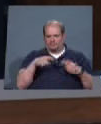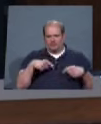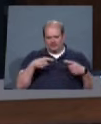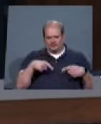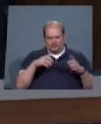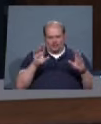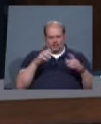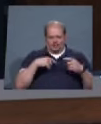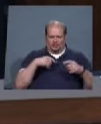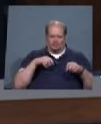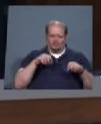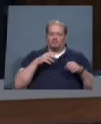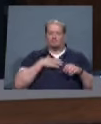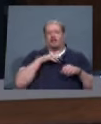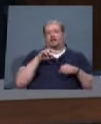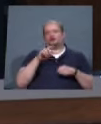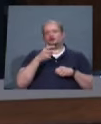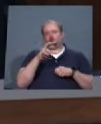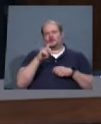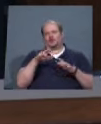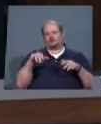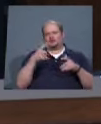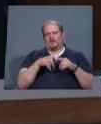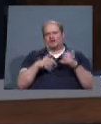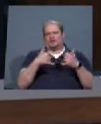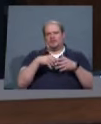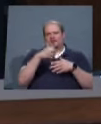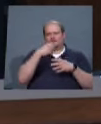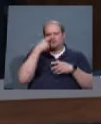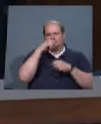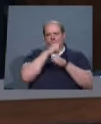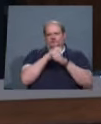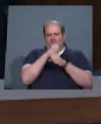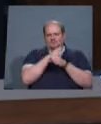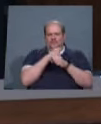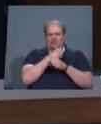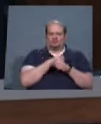tires. And my grandchildren can't even play outside because of mosquitoes.